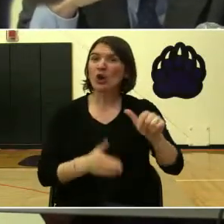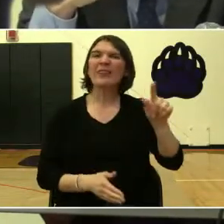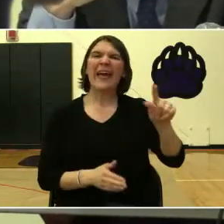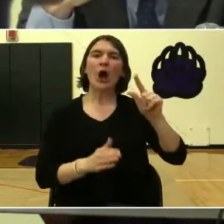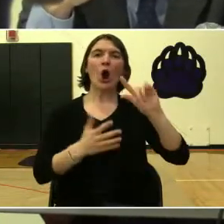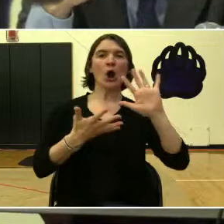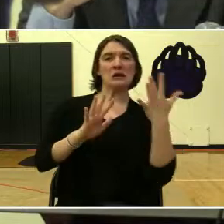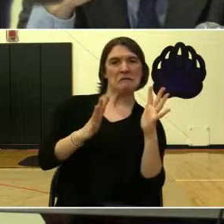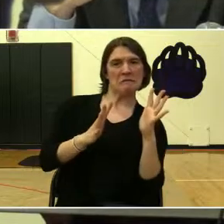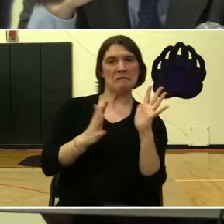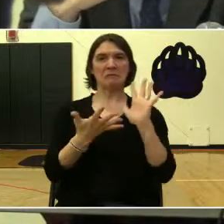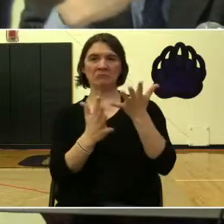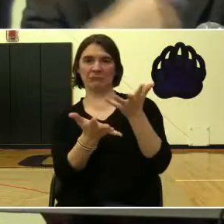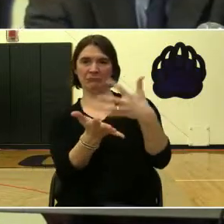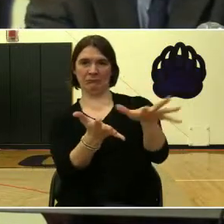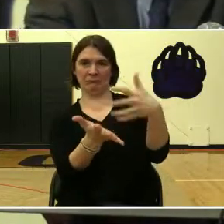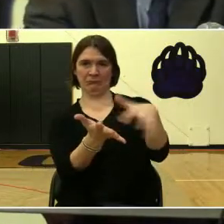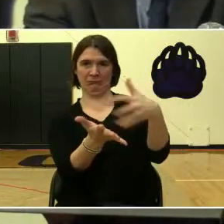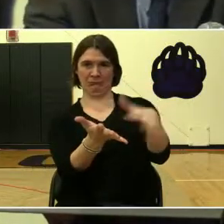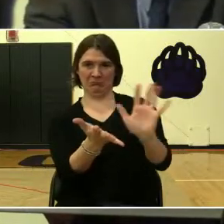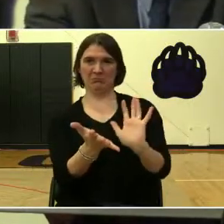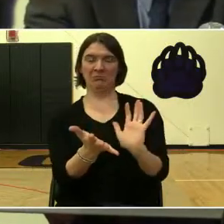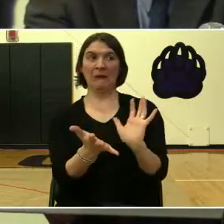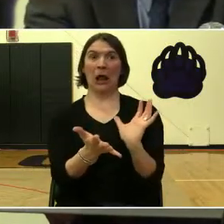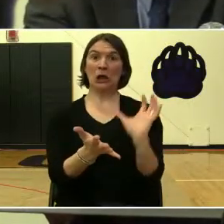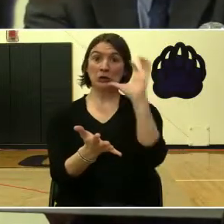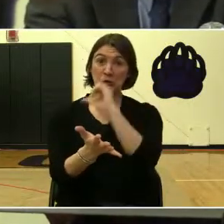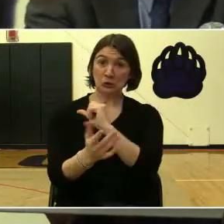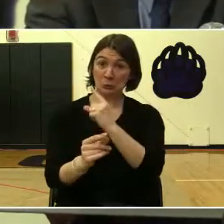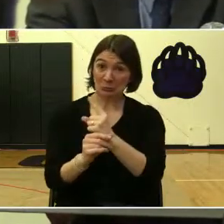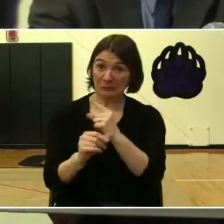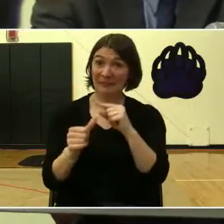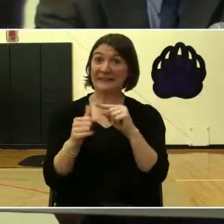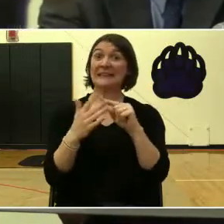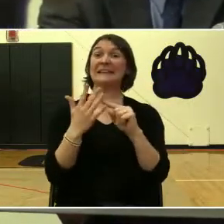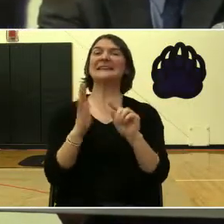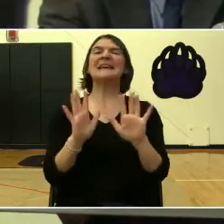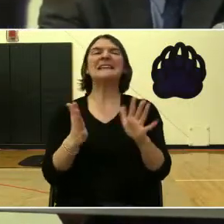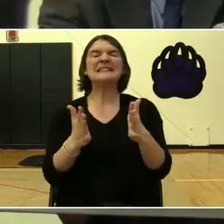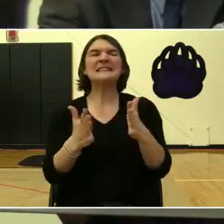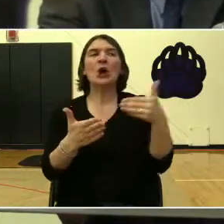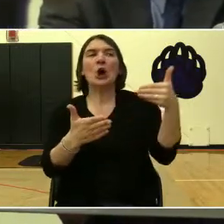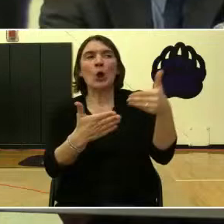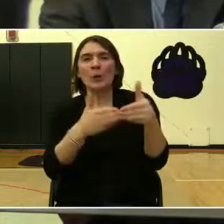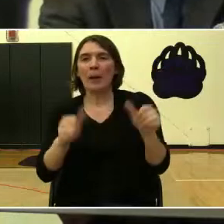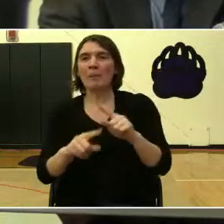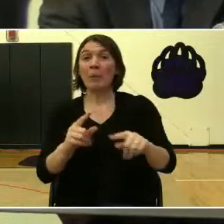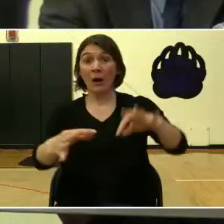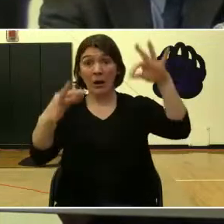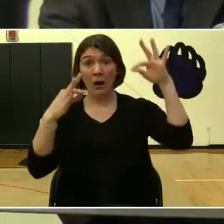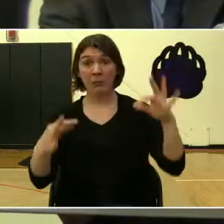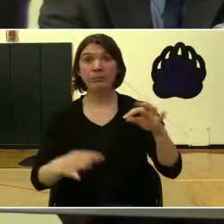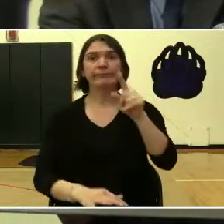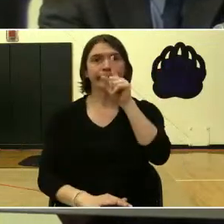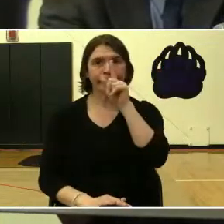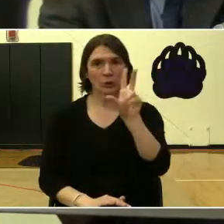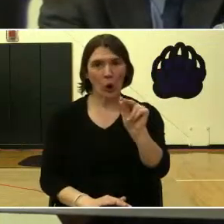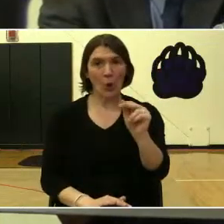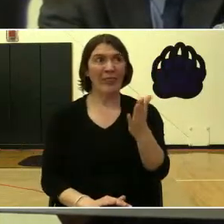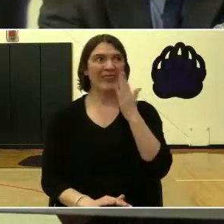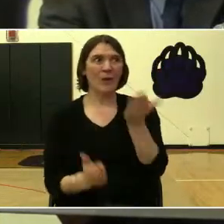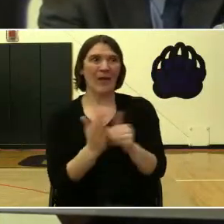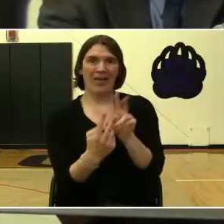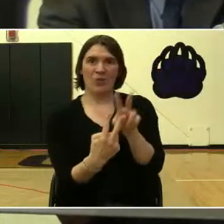couple of assumptions to uh you know get an accurate number so it's as close as we possibly can and I appreciate